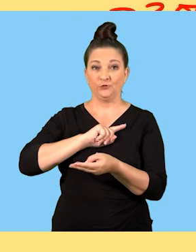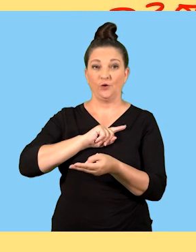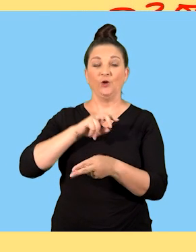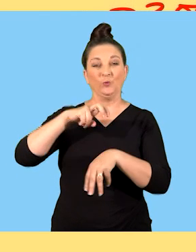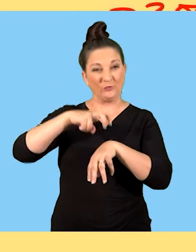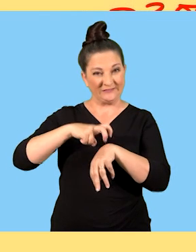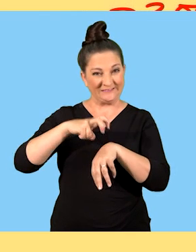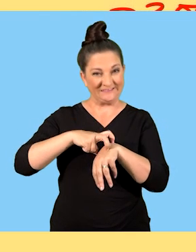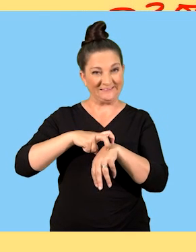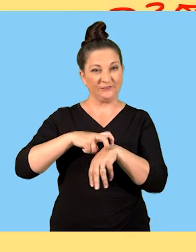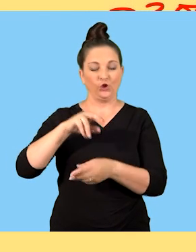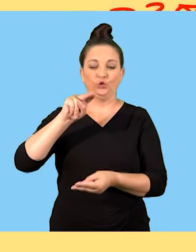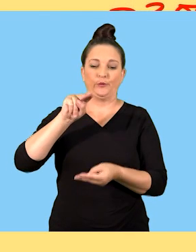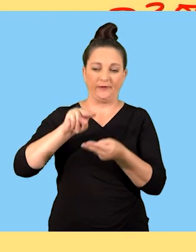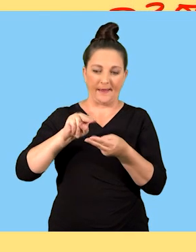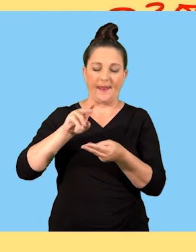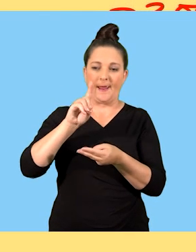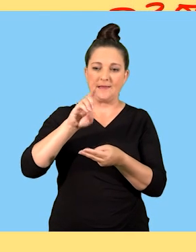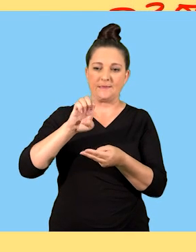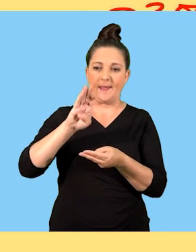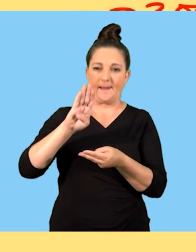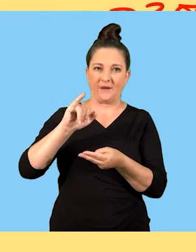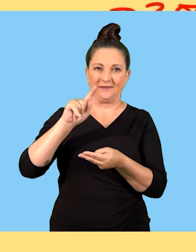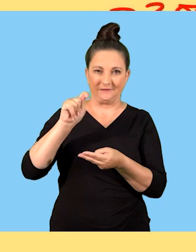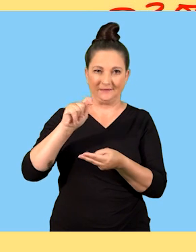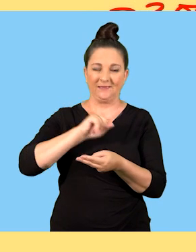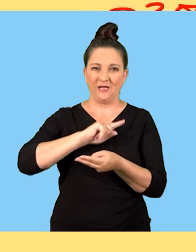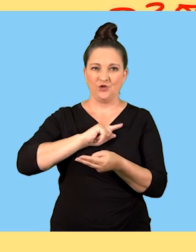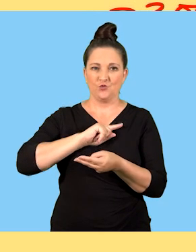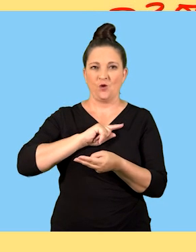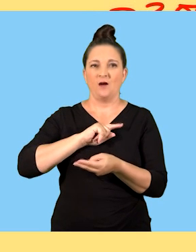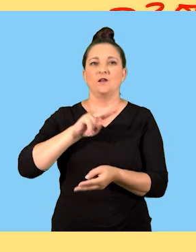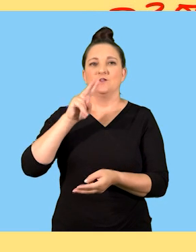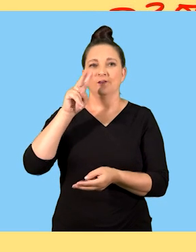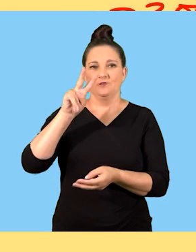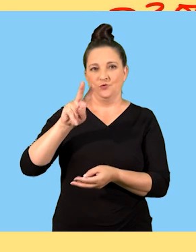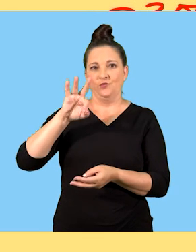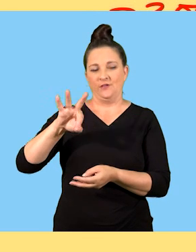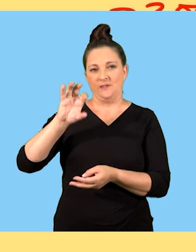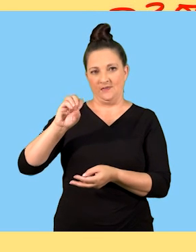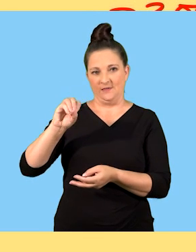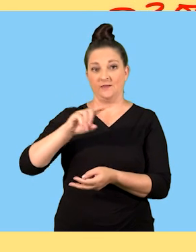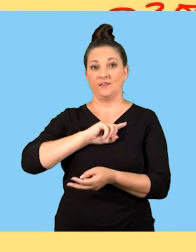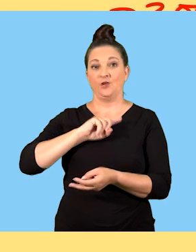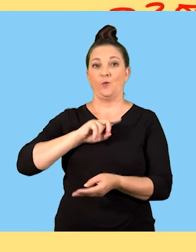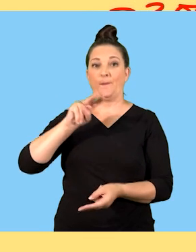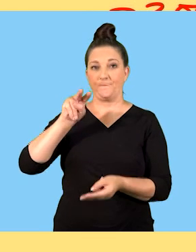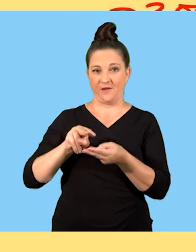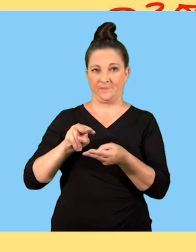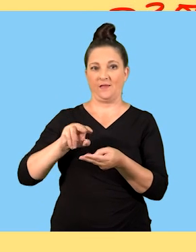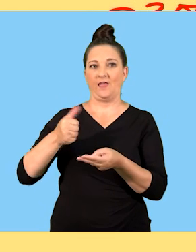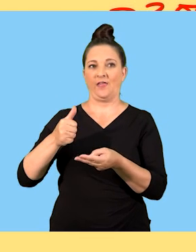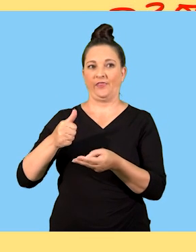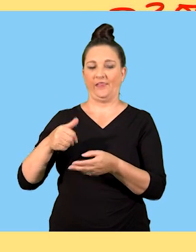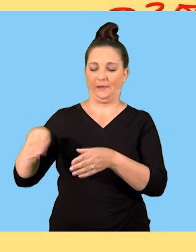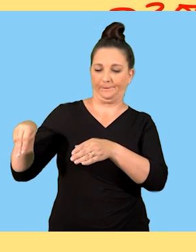it because it is an expense. And therefore, we credit our trading stock. Hence, you see, we have credited